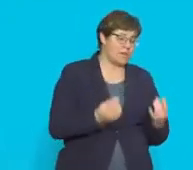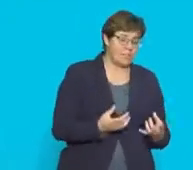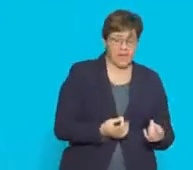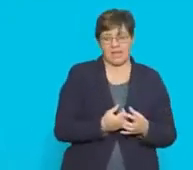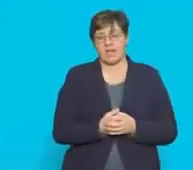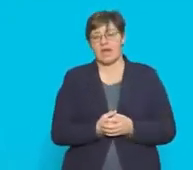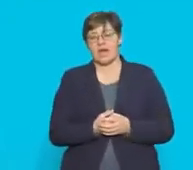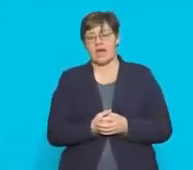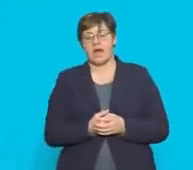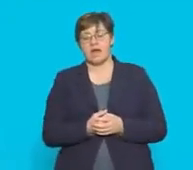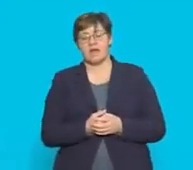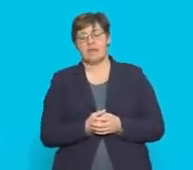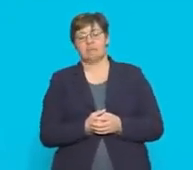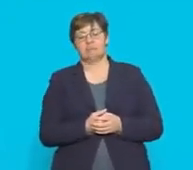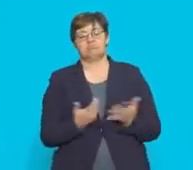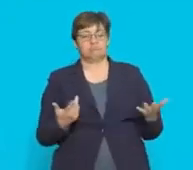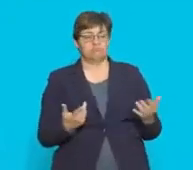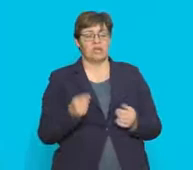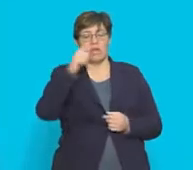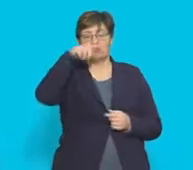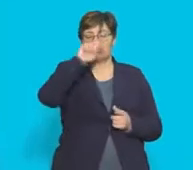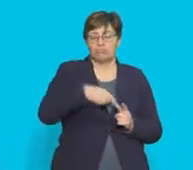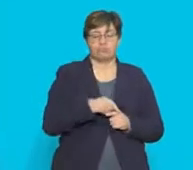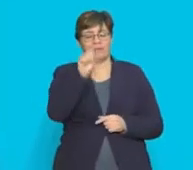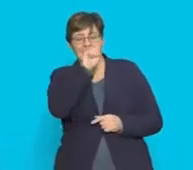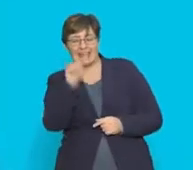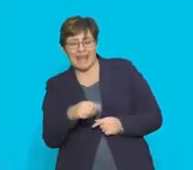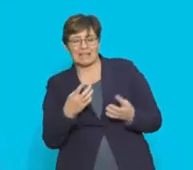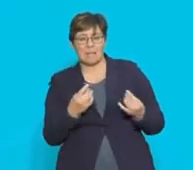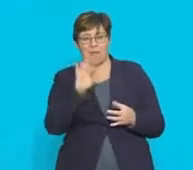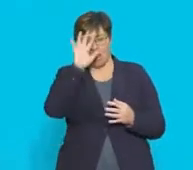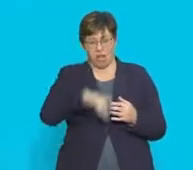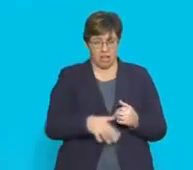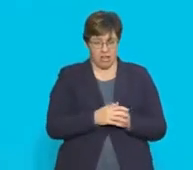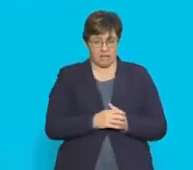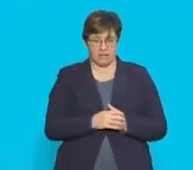numbers, it will be your rational numbers, your integers. But now,